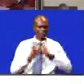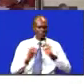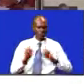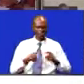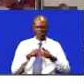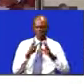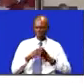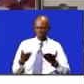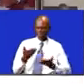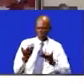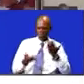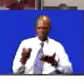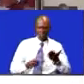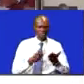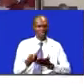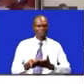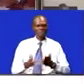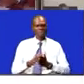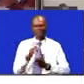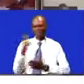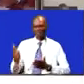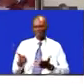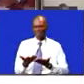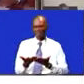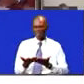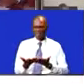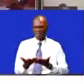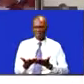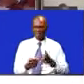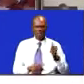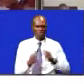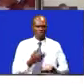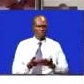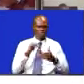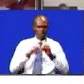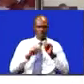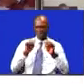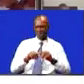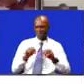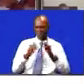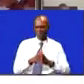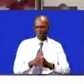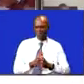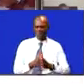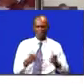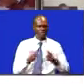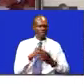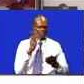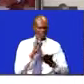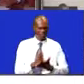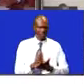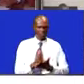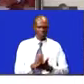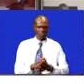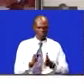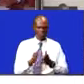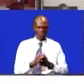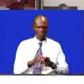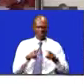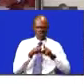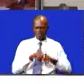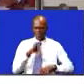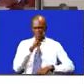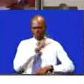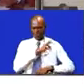go fingerlings kata onyiew go gimoro makonye e agriculture. To wanyalo wacho ni manopudo duogo na e ratiro mar